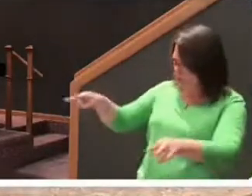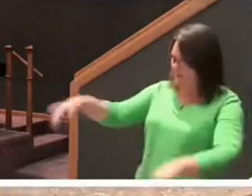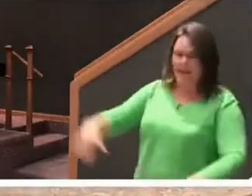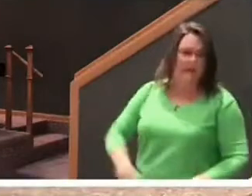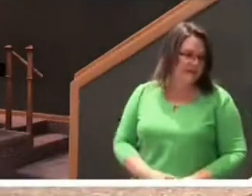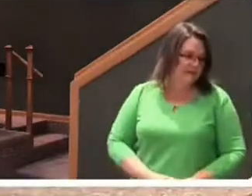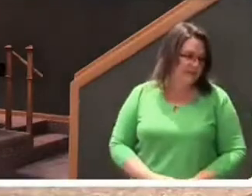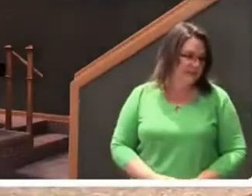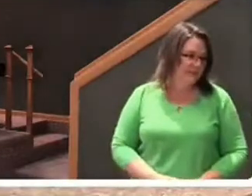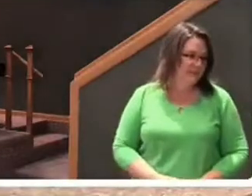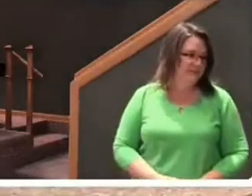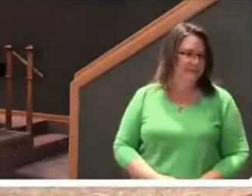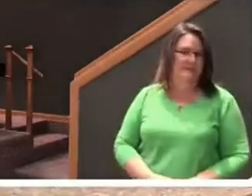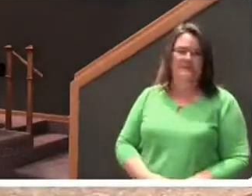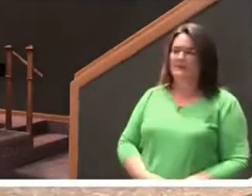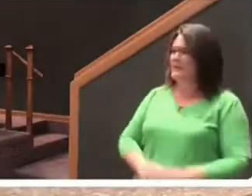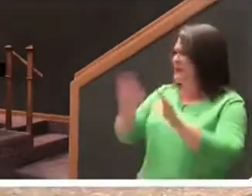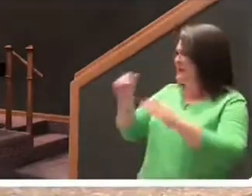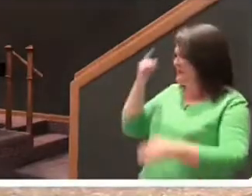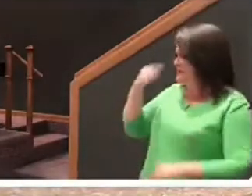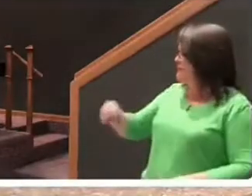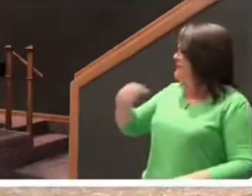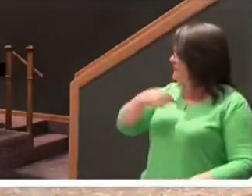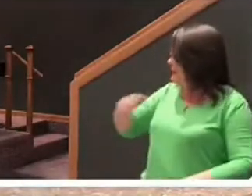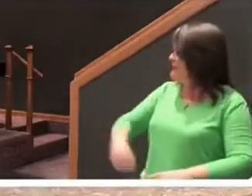that. He's doing that for me."